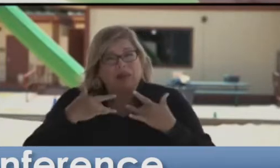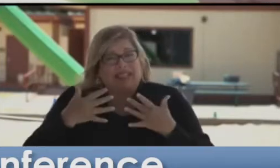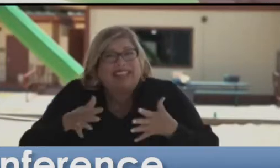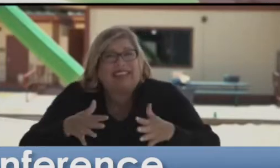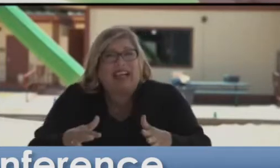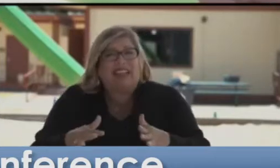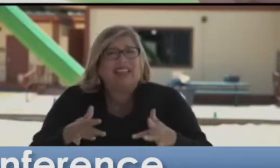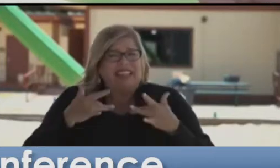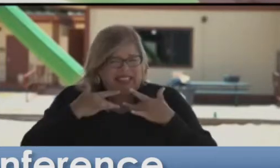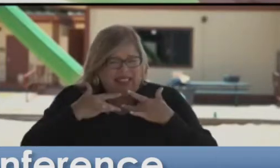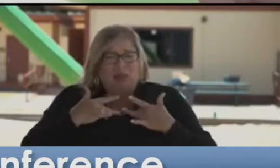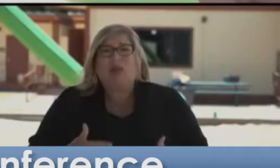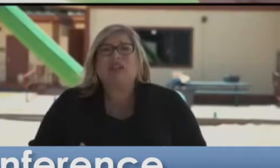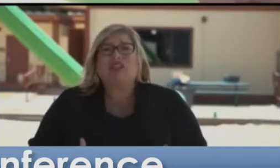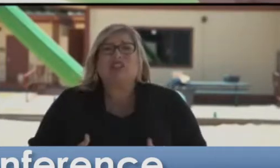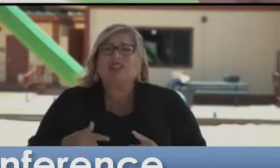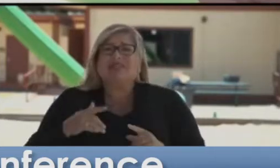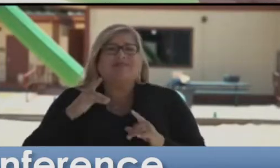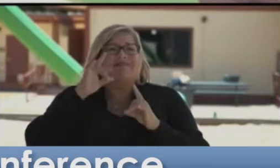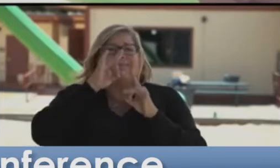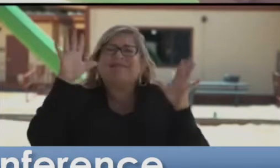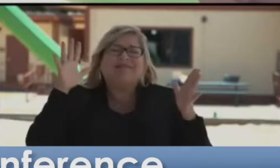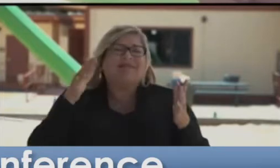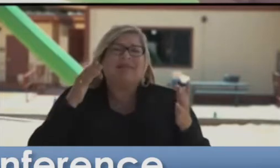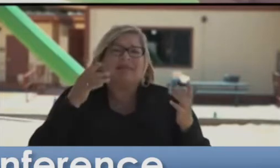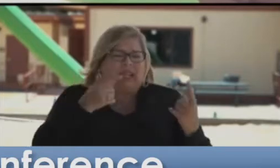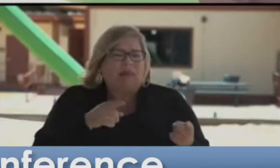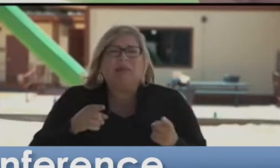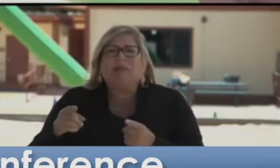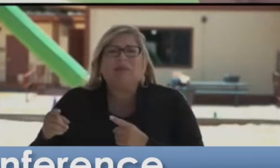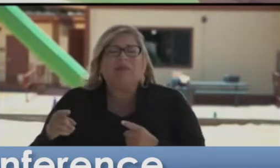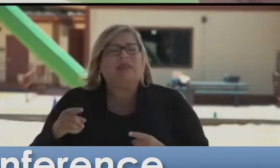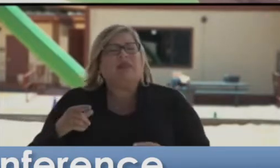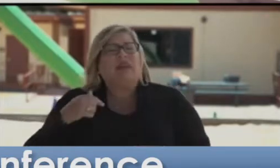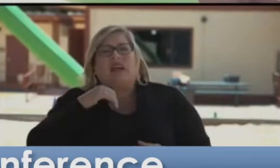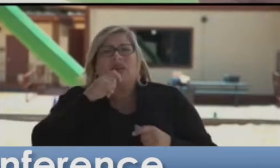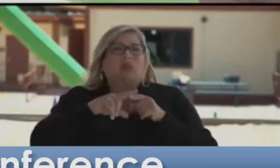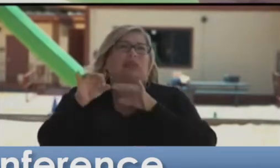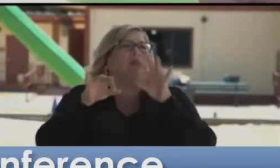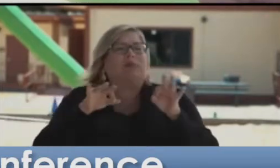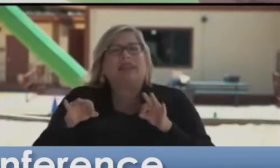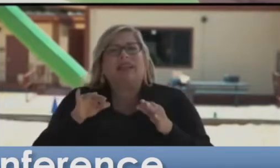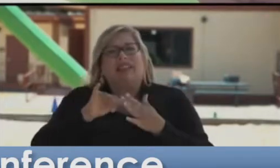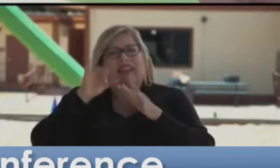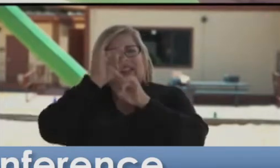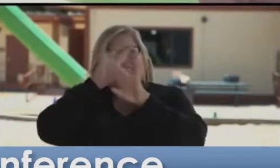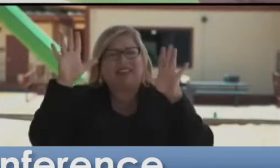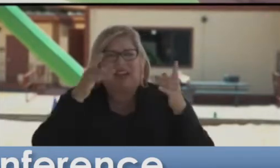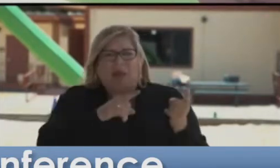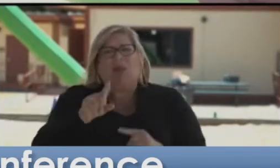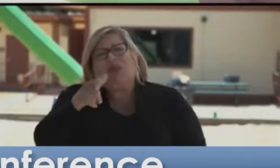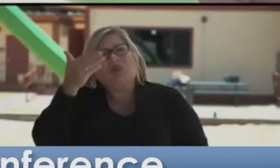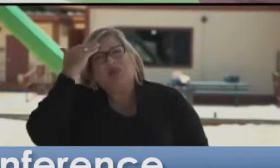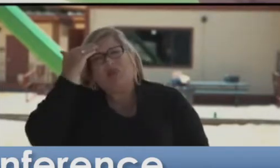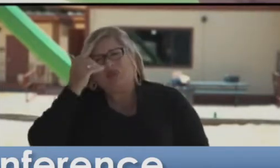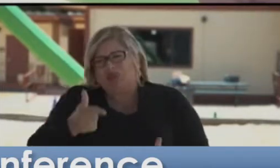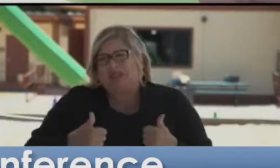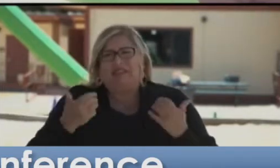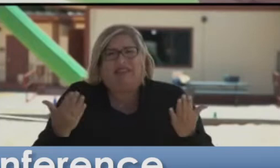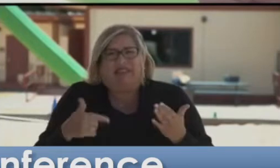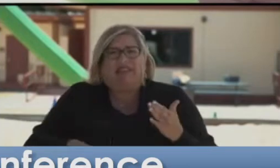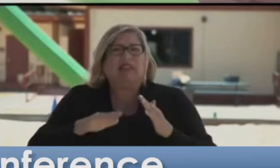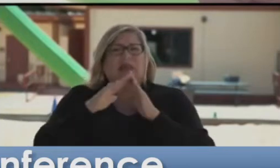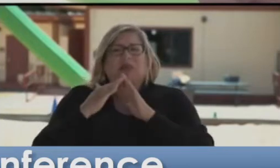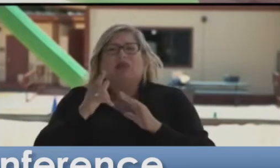depression leading to tragic outcomes. I don't need to enumerate all those tragic outcomes. You live it here in this community, at this